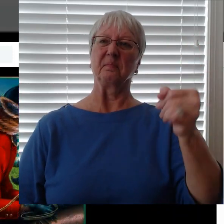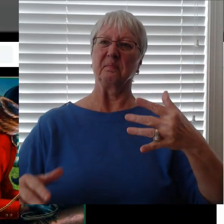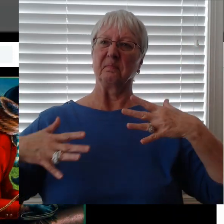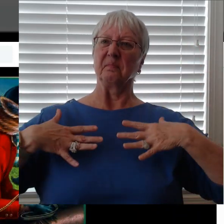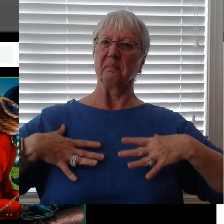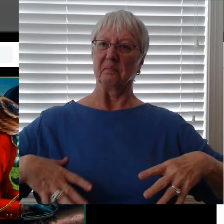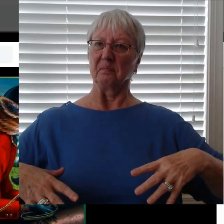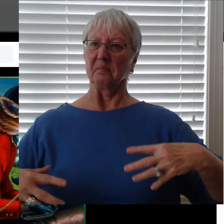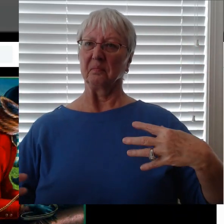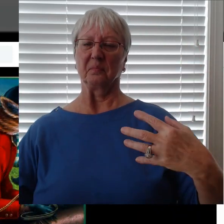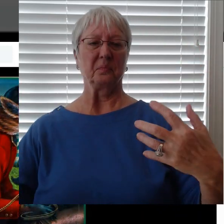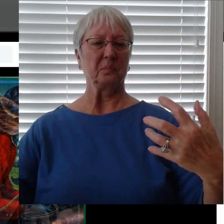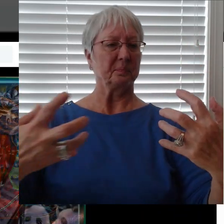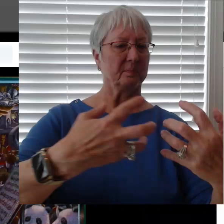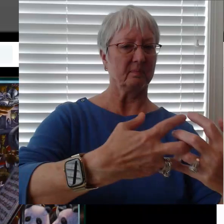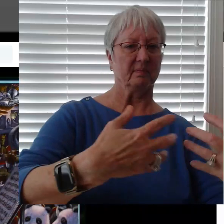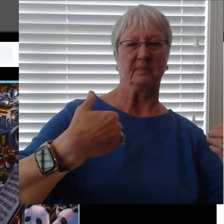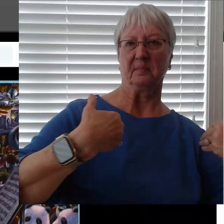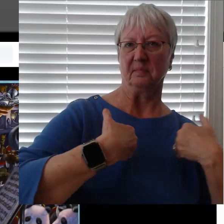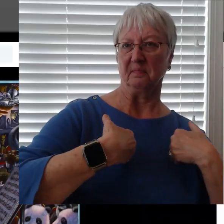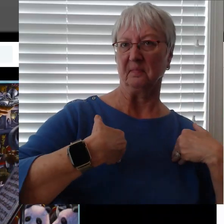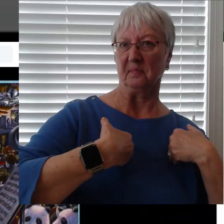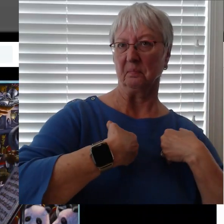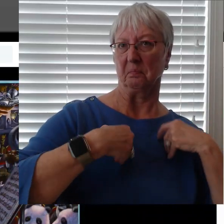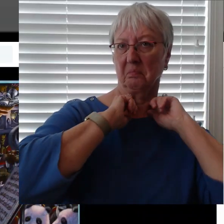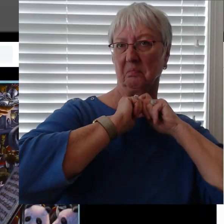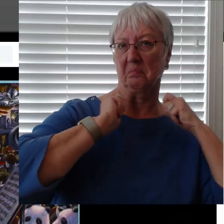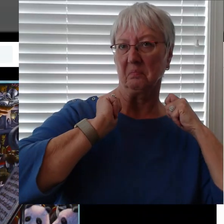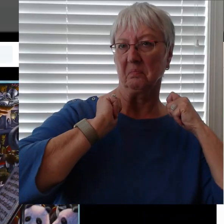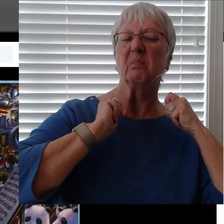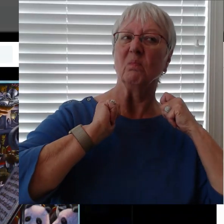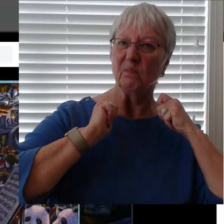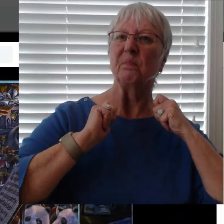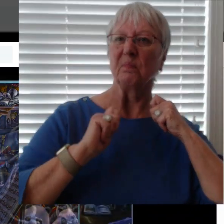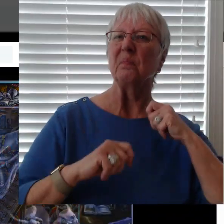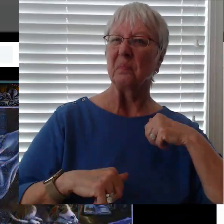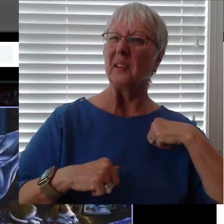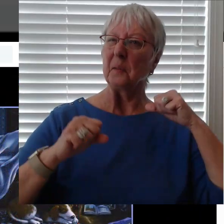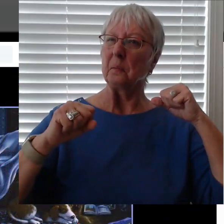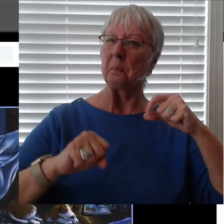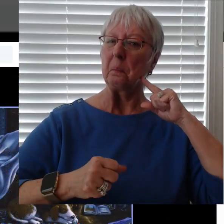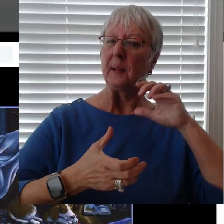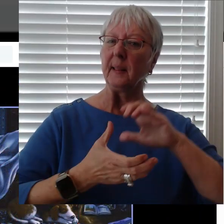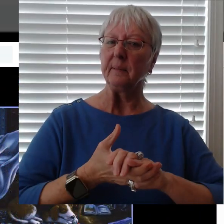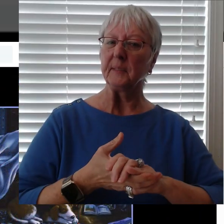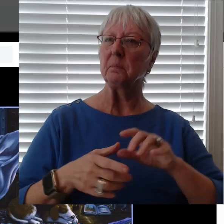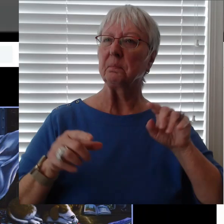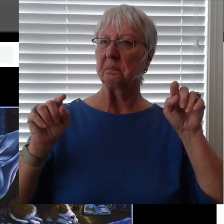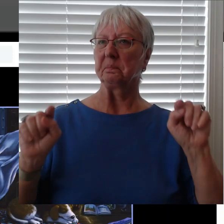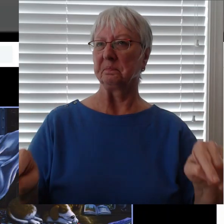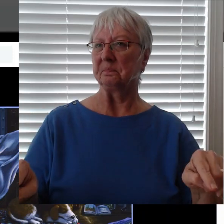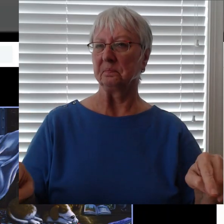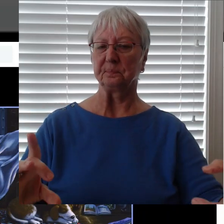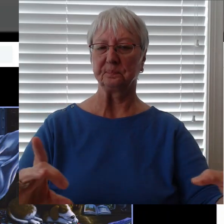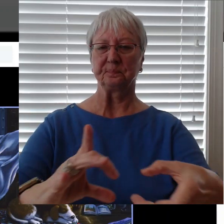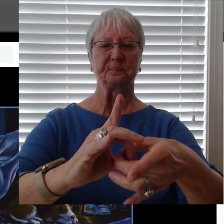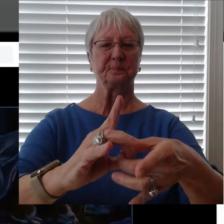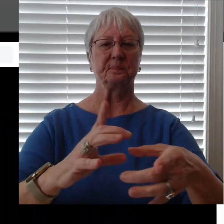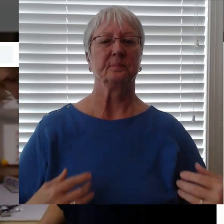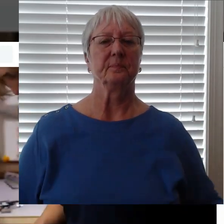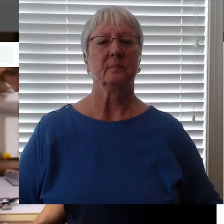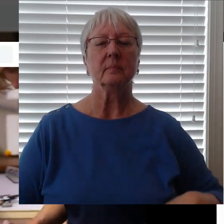leap of the mind to accept an imaginary flight based on nothing more than turquoise and white stripes.